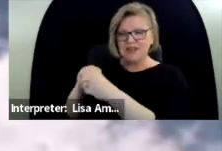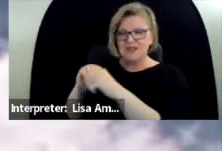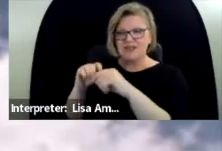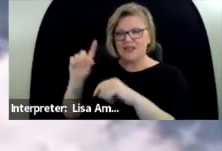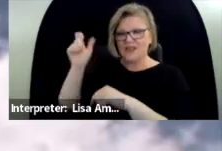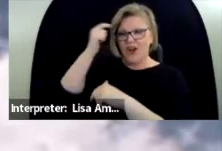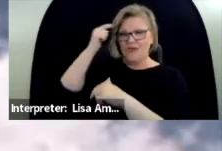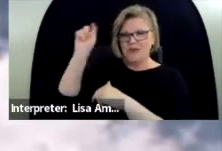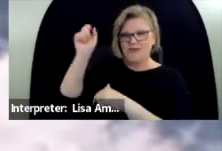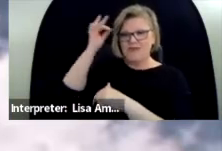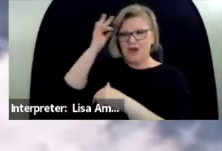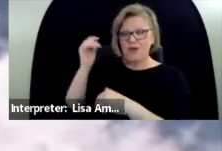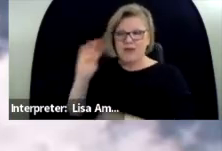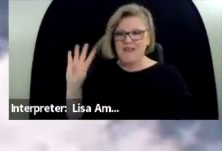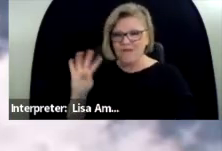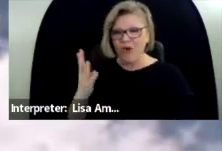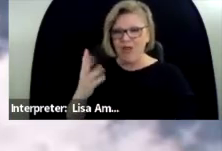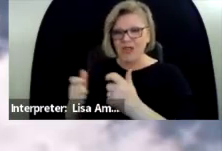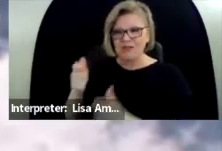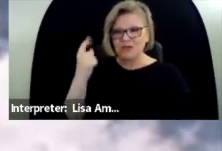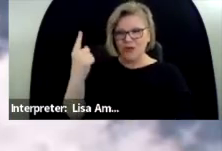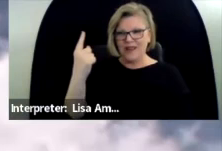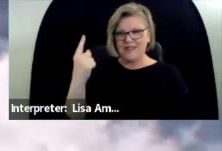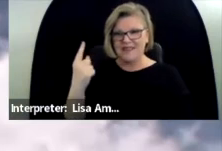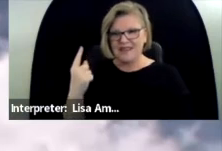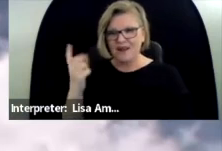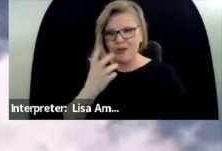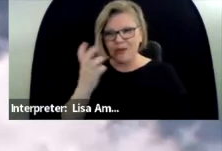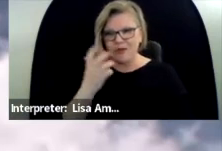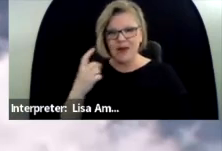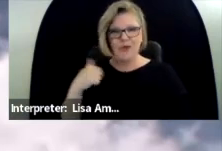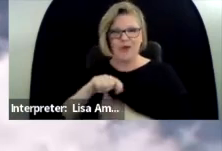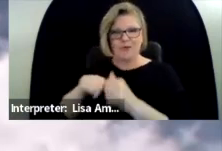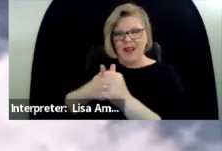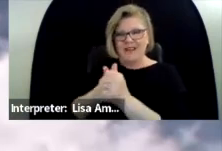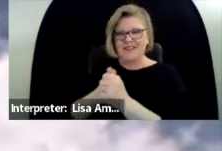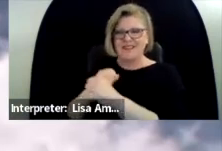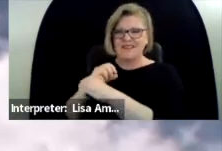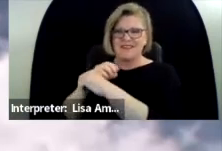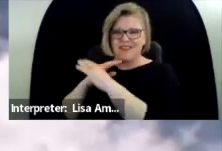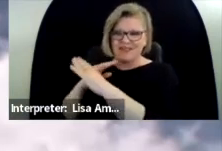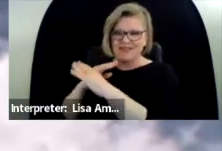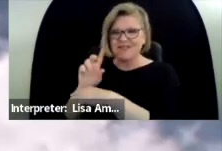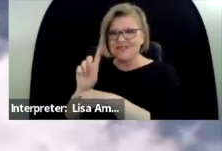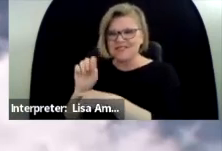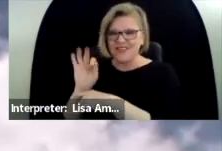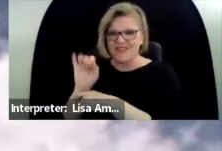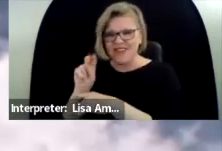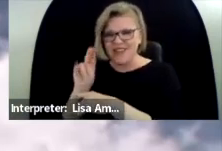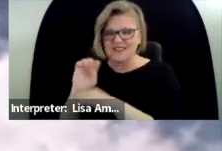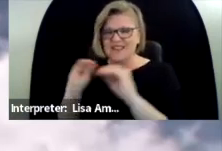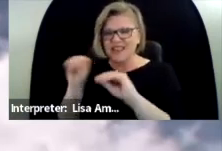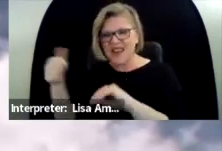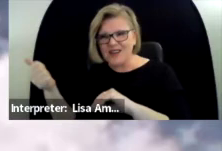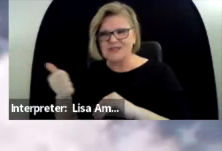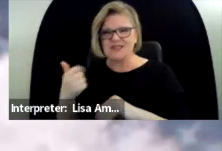by budget. So we're behind defense and major things like that, but not much else. Based on 2018 cost, it cost us